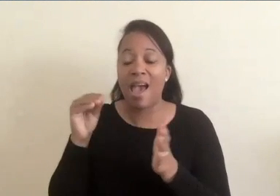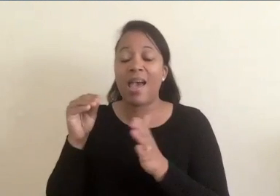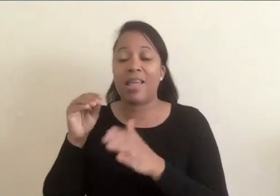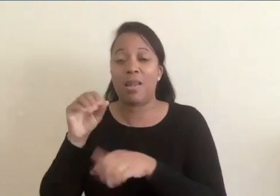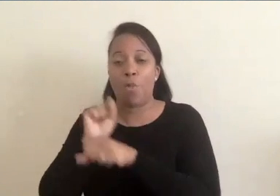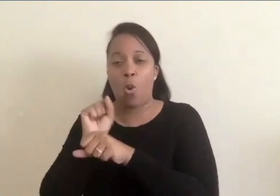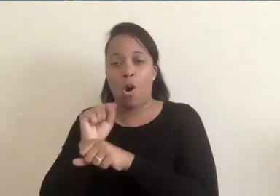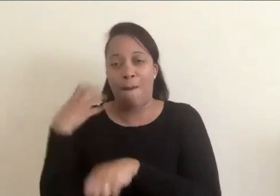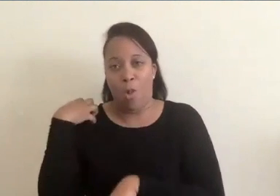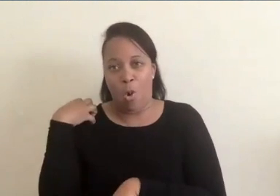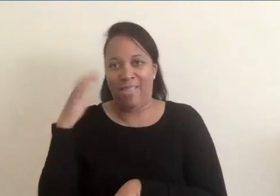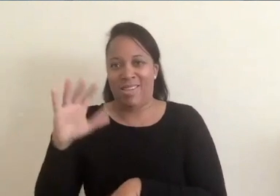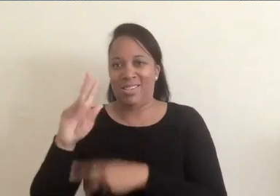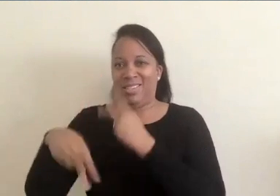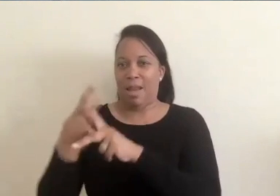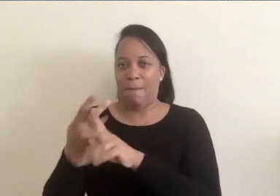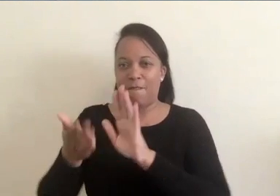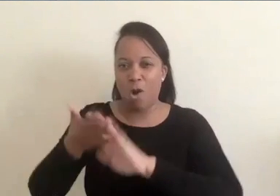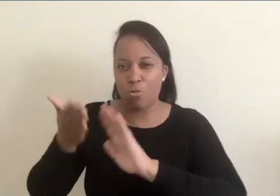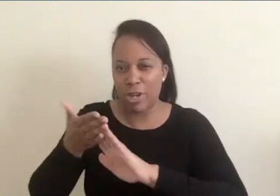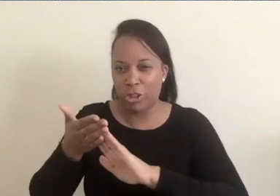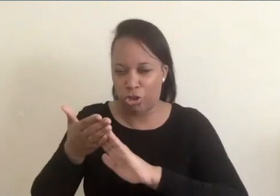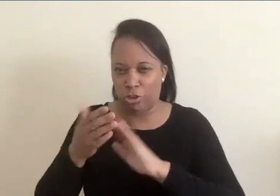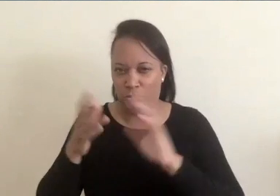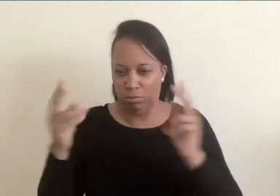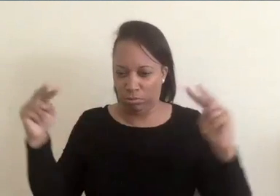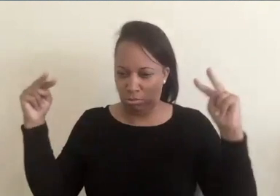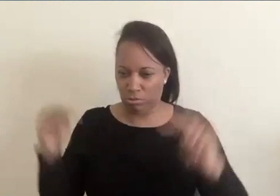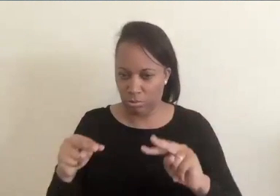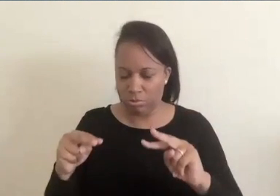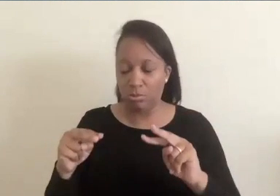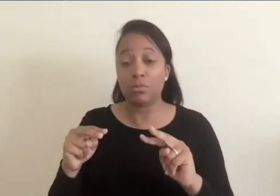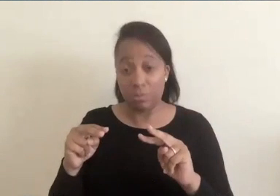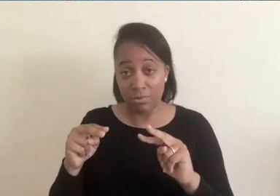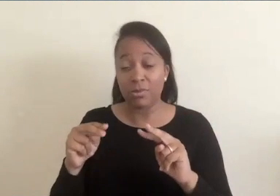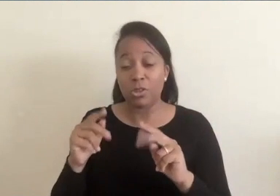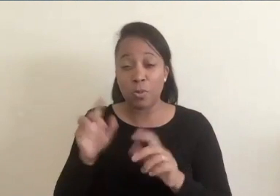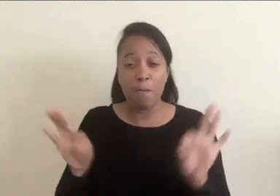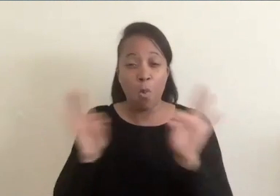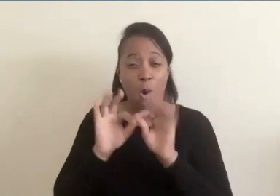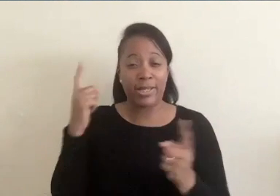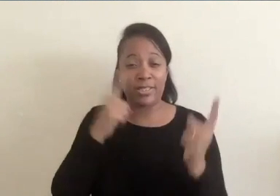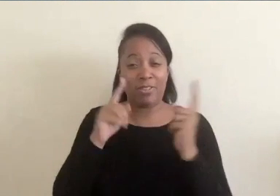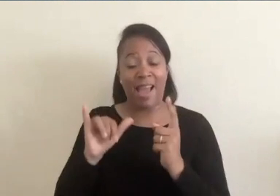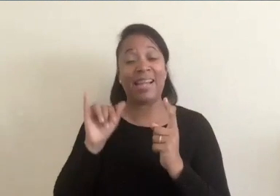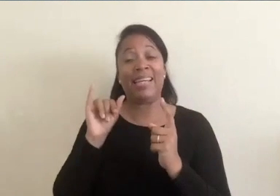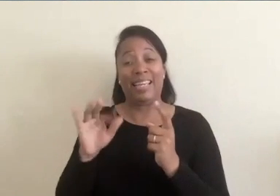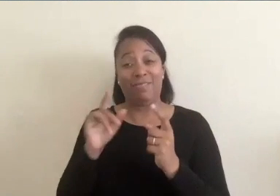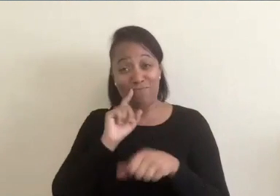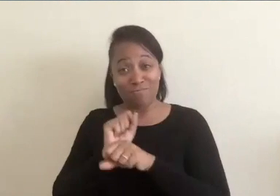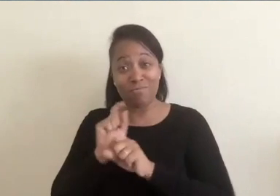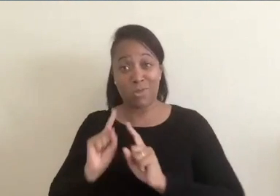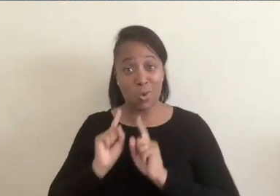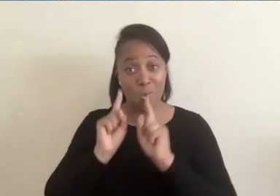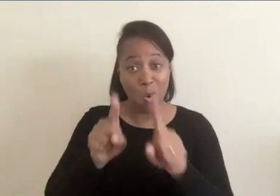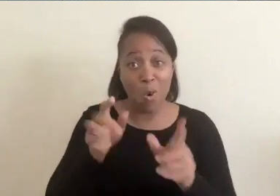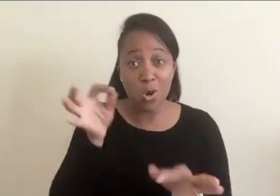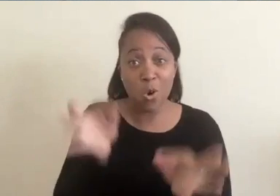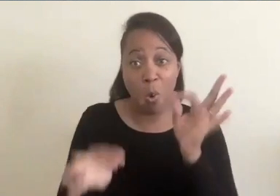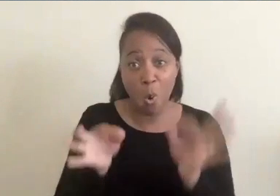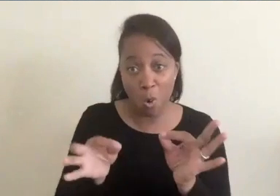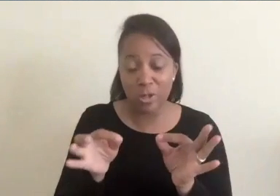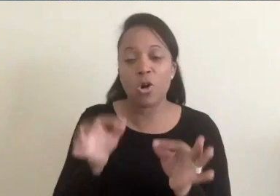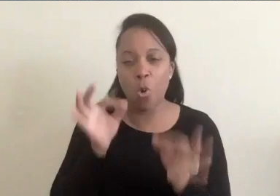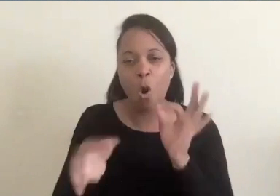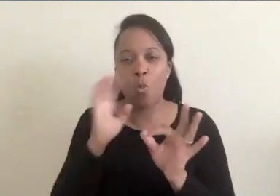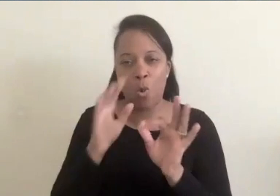employer's type of operation. So the employer needs to consider that, and if it was ever brought to a legal action, to a lawsuit, the court